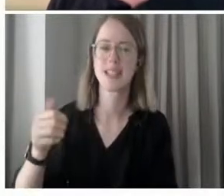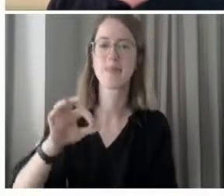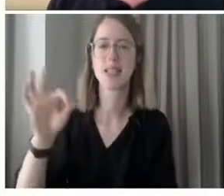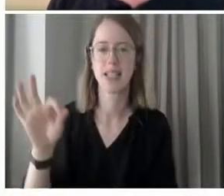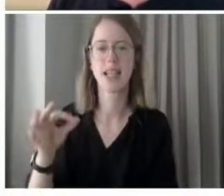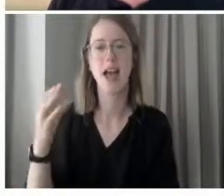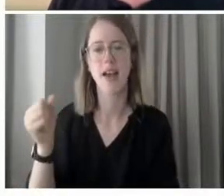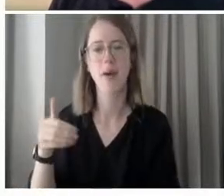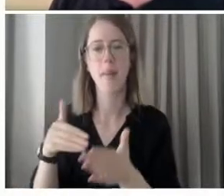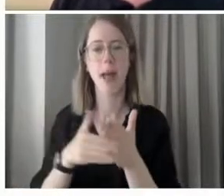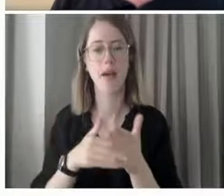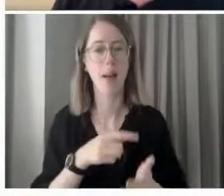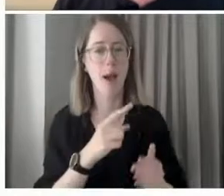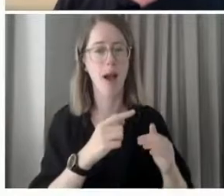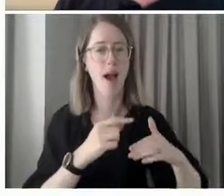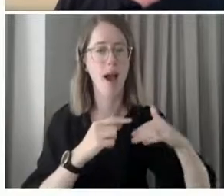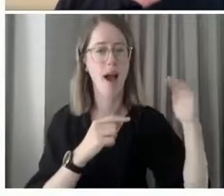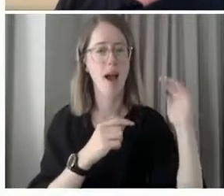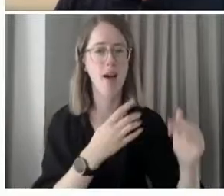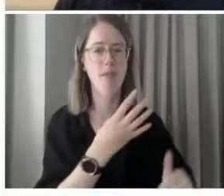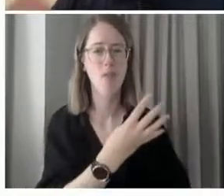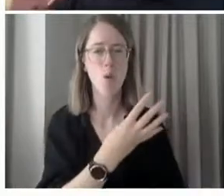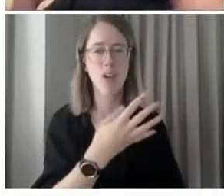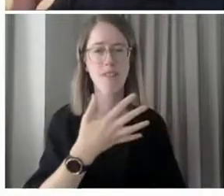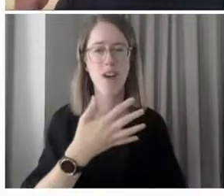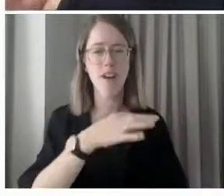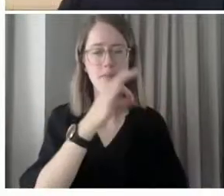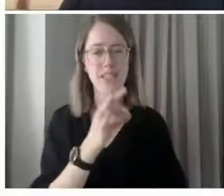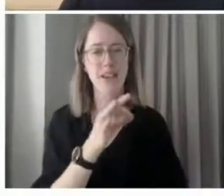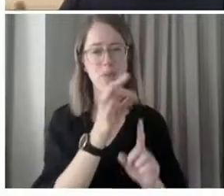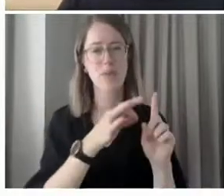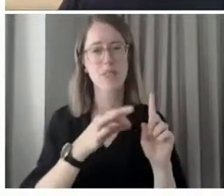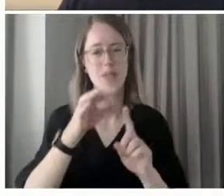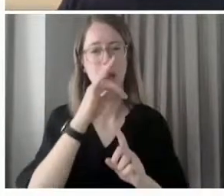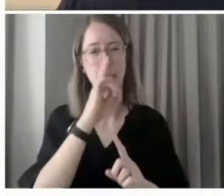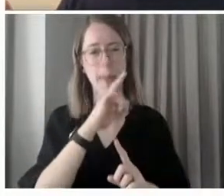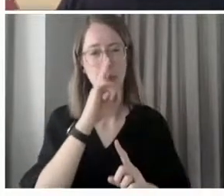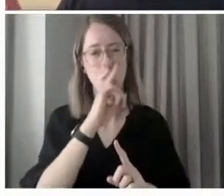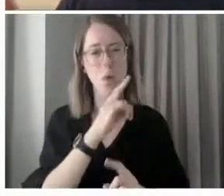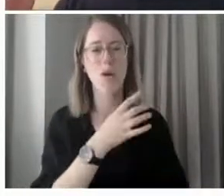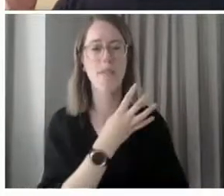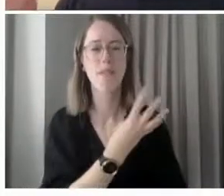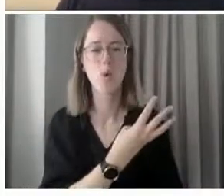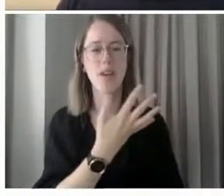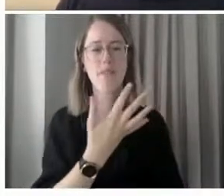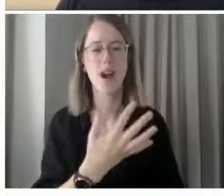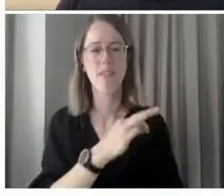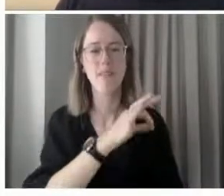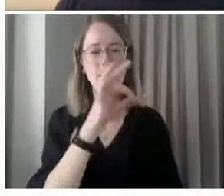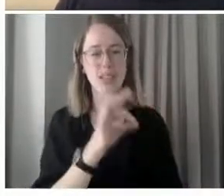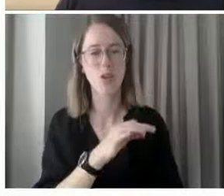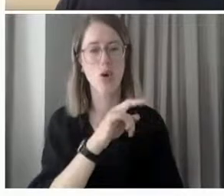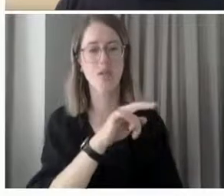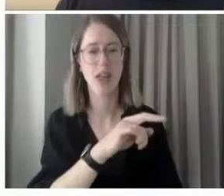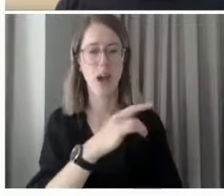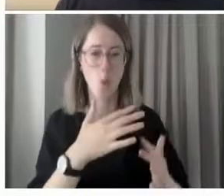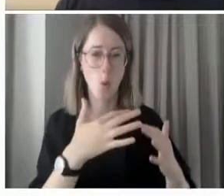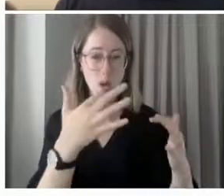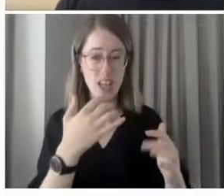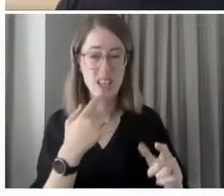It's 45% for Pasifika. So 45% of the Pasifika audience say